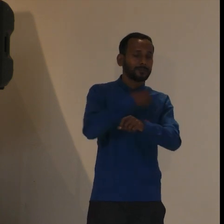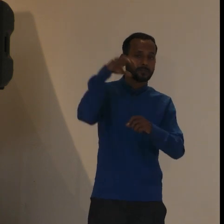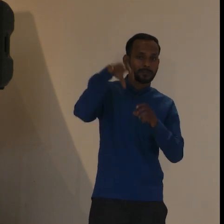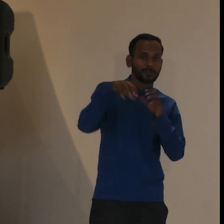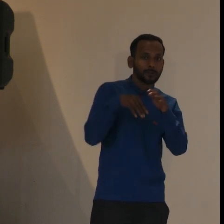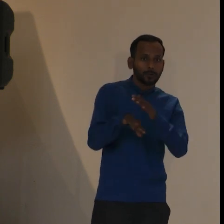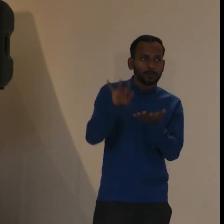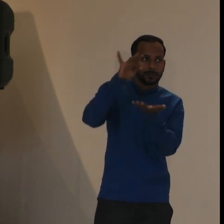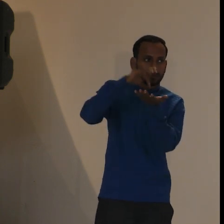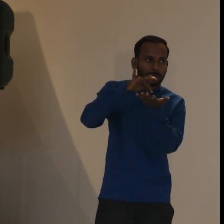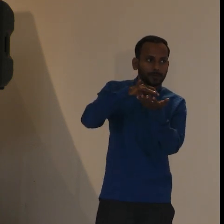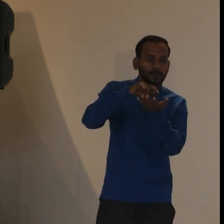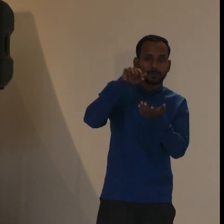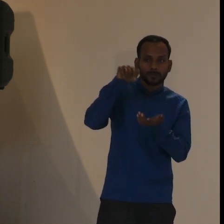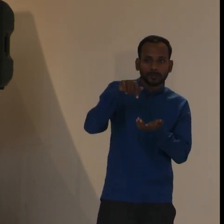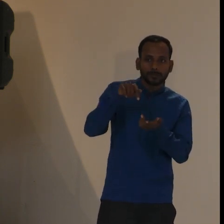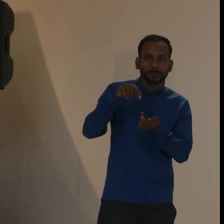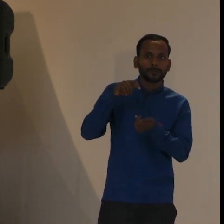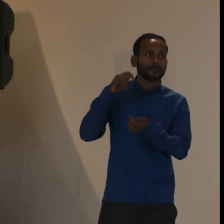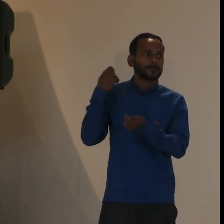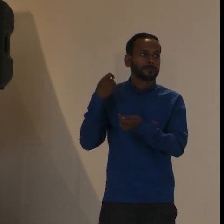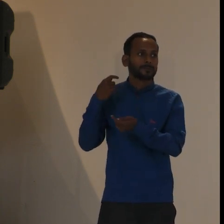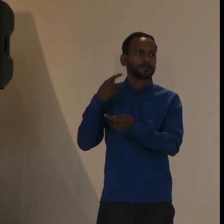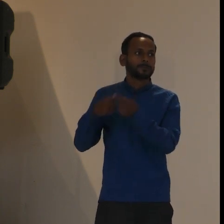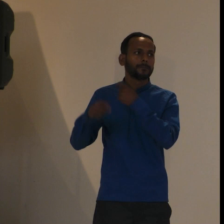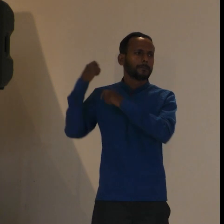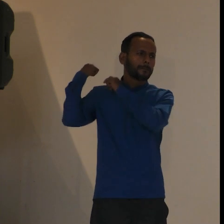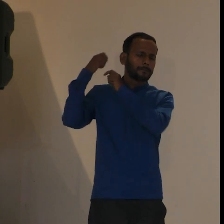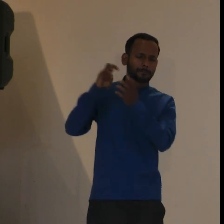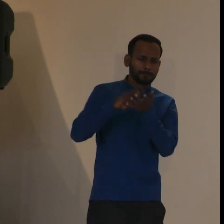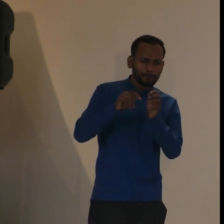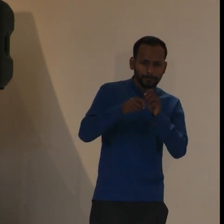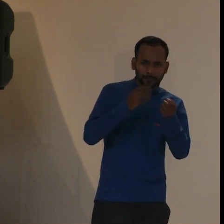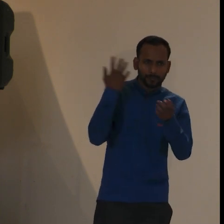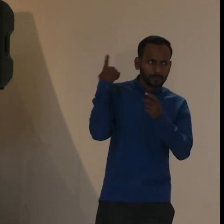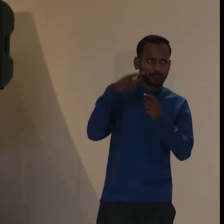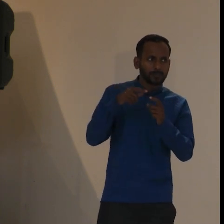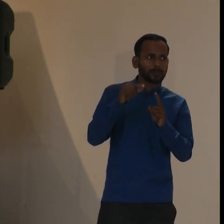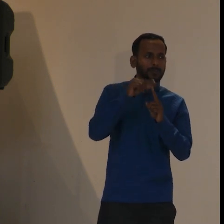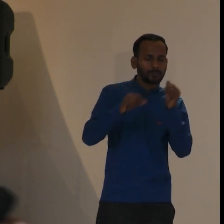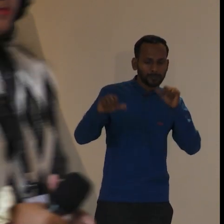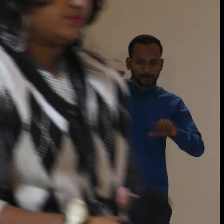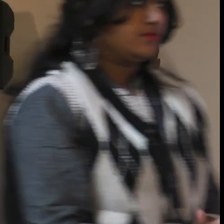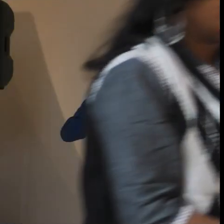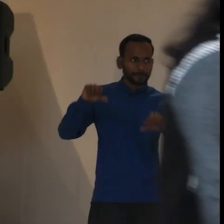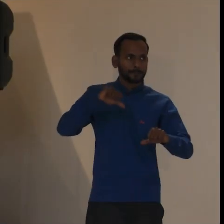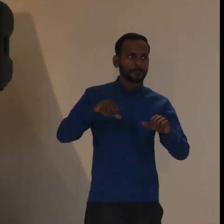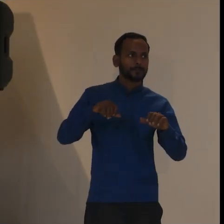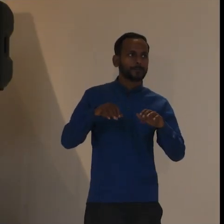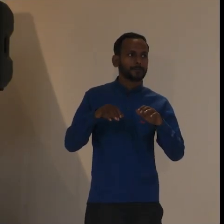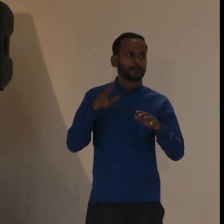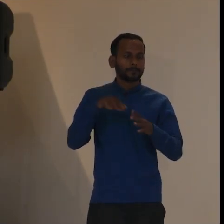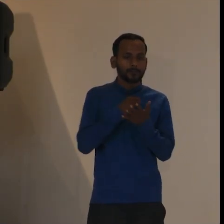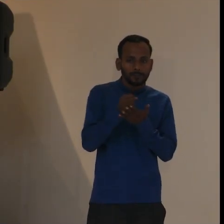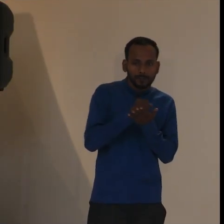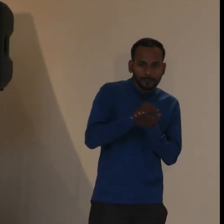as St. John's, their history of medicine was very Eurocentric. So through our projects and also ongoing activities that the museum is doing, we are